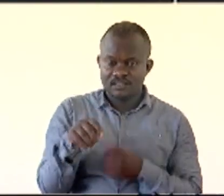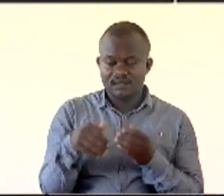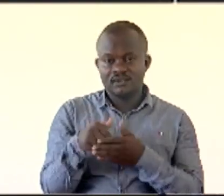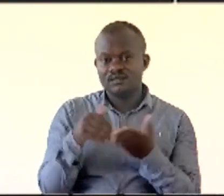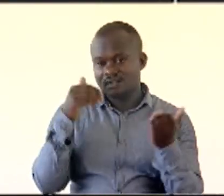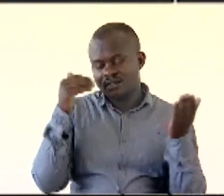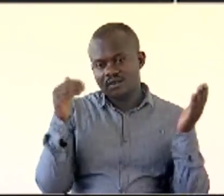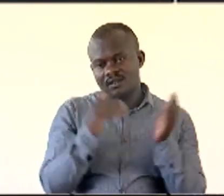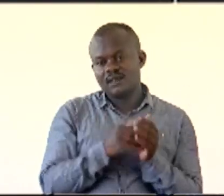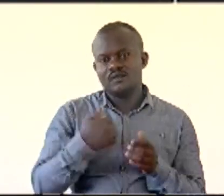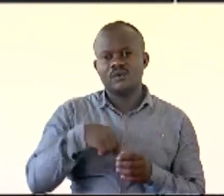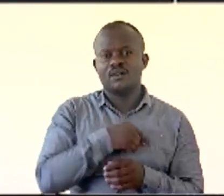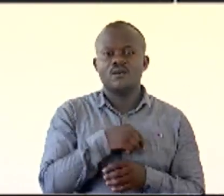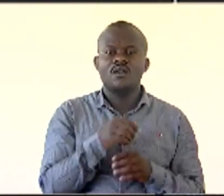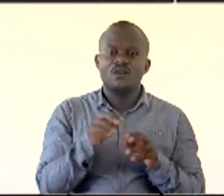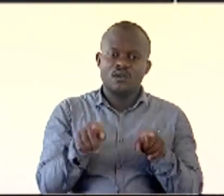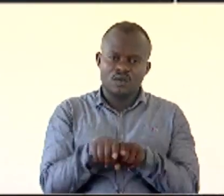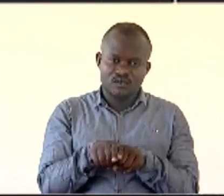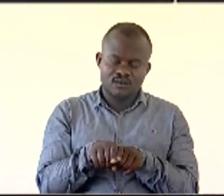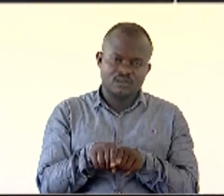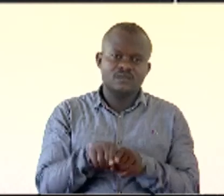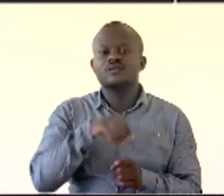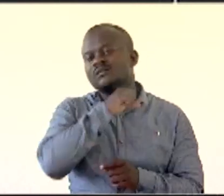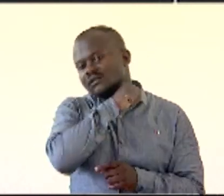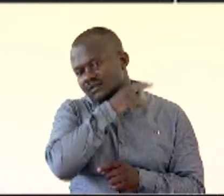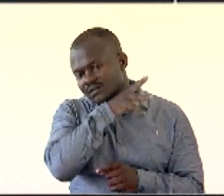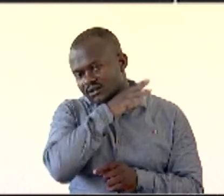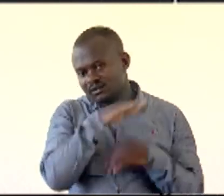plants. We are also contaminating